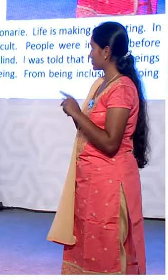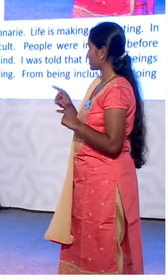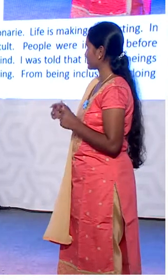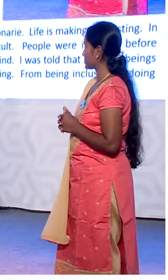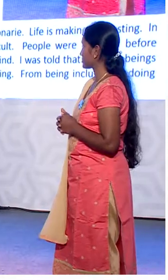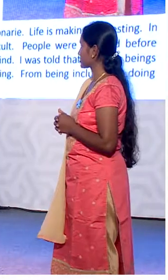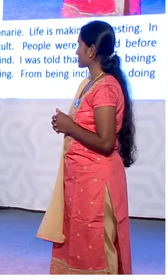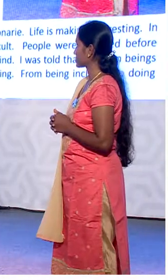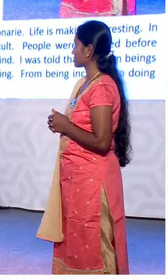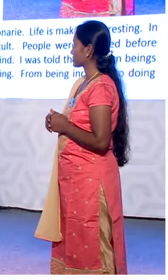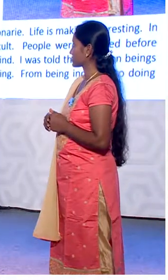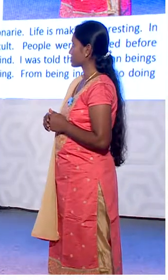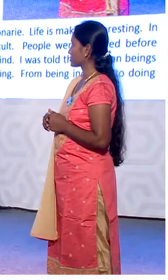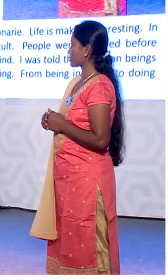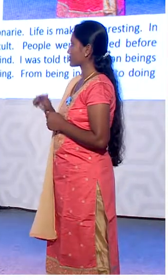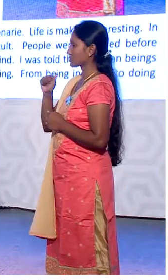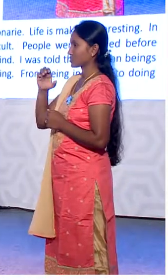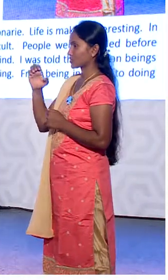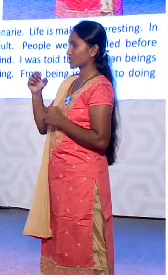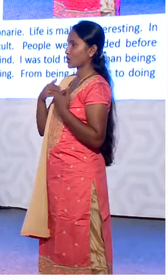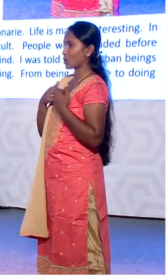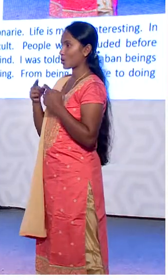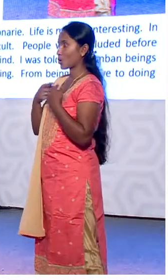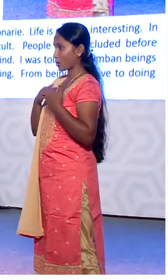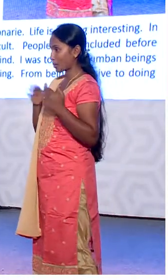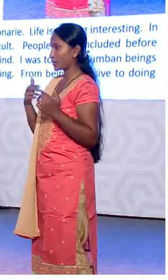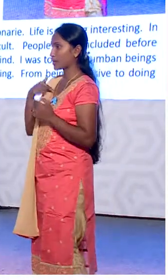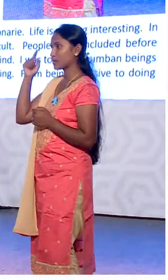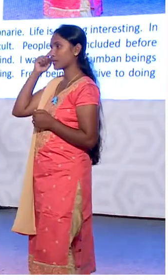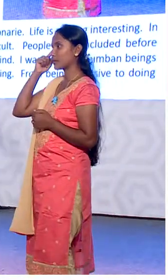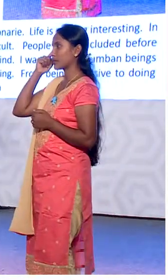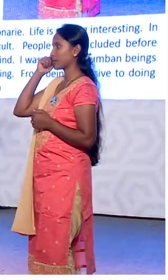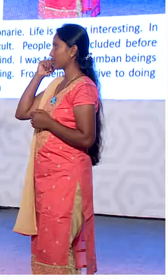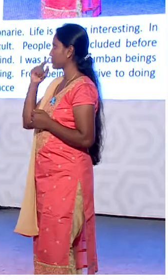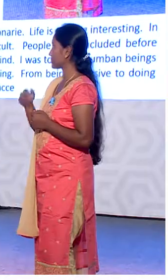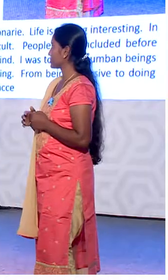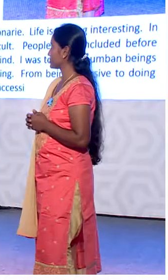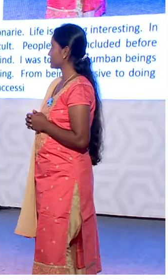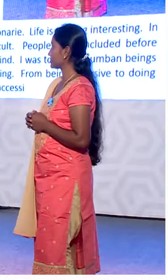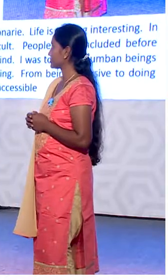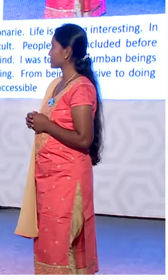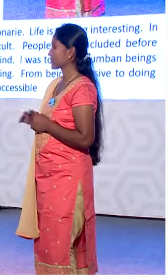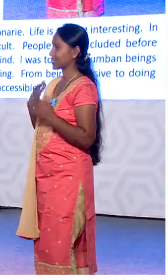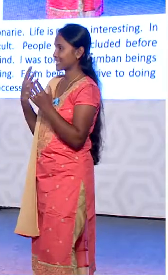make this world accessible is to open up our minds and embrace